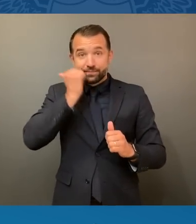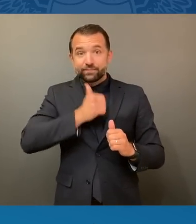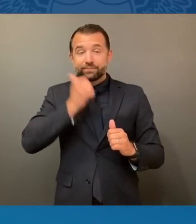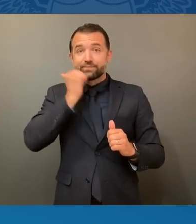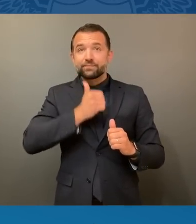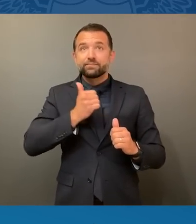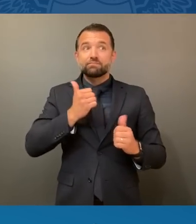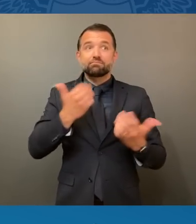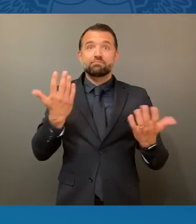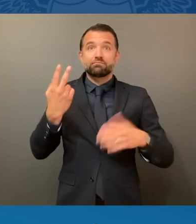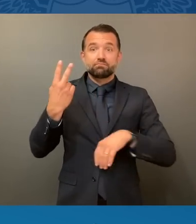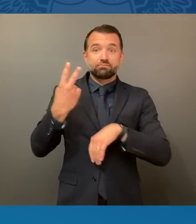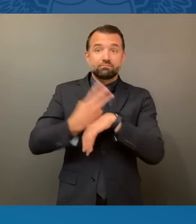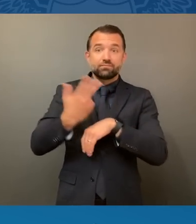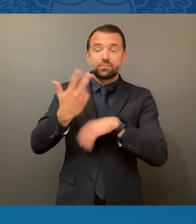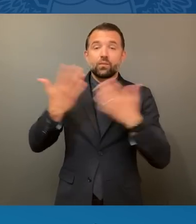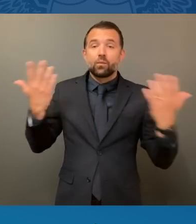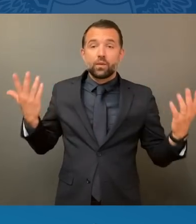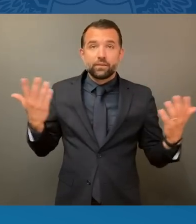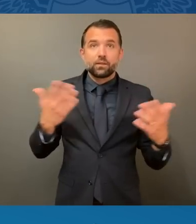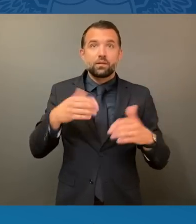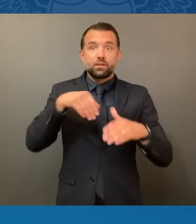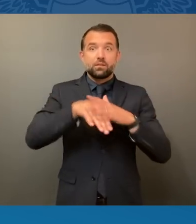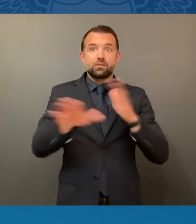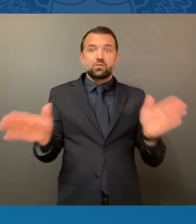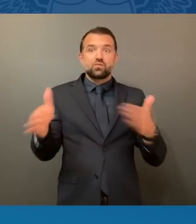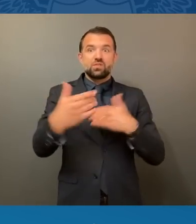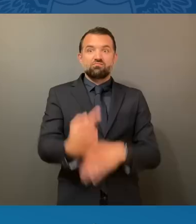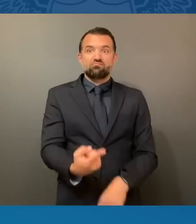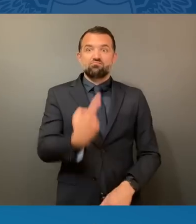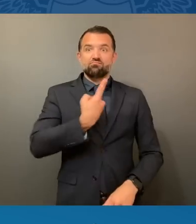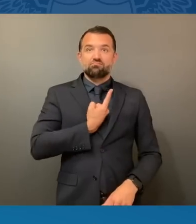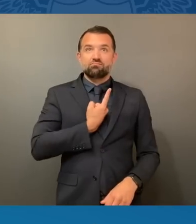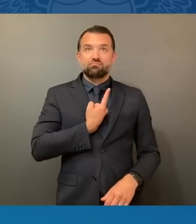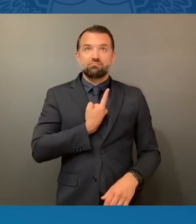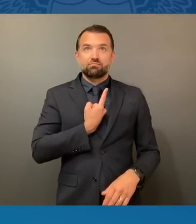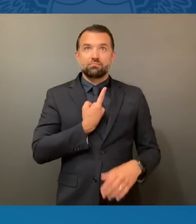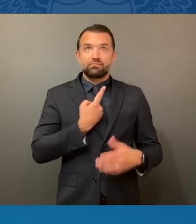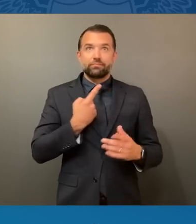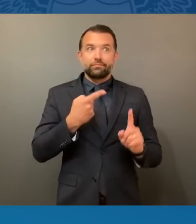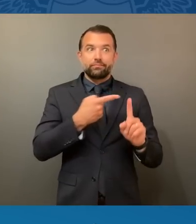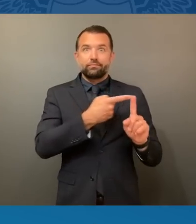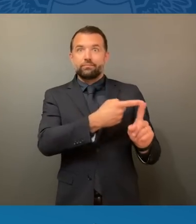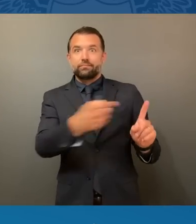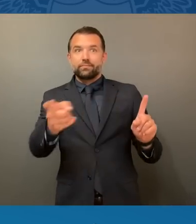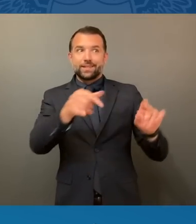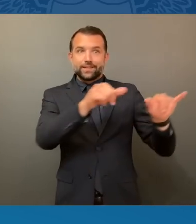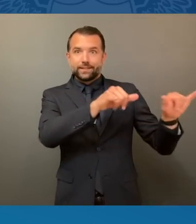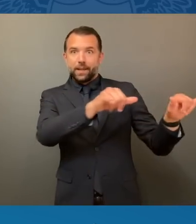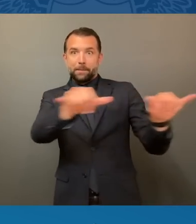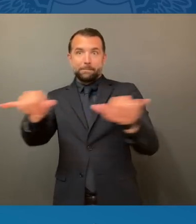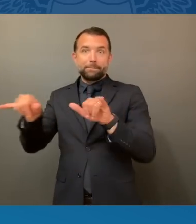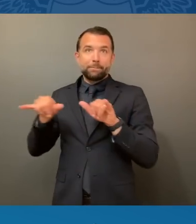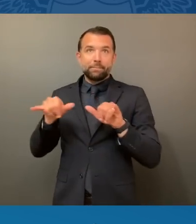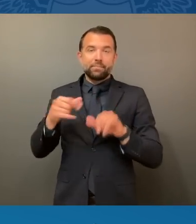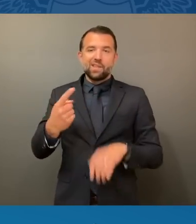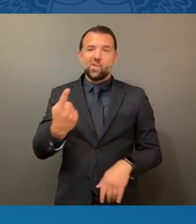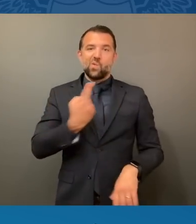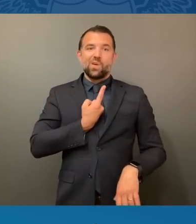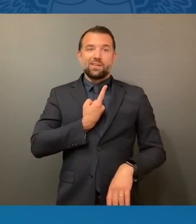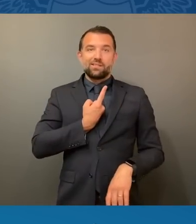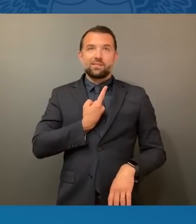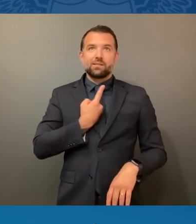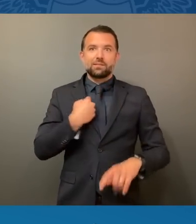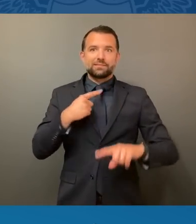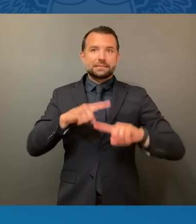day, walks into a room where we may be the only one who looks like us. Yes. Or has had our life experience. But yet